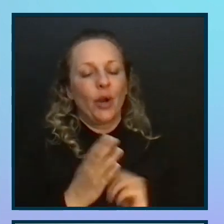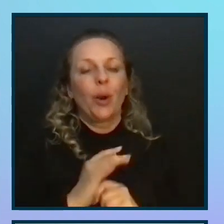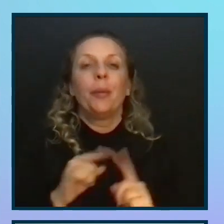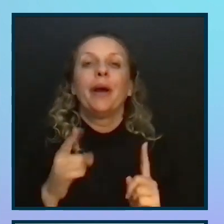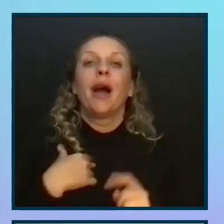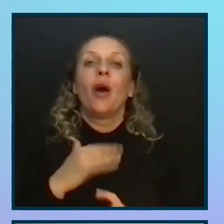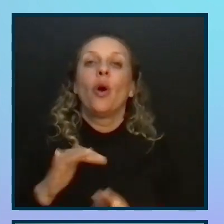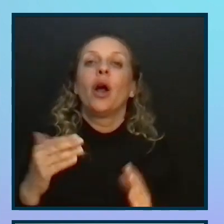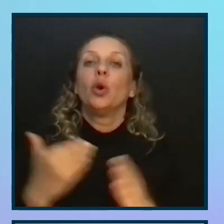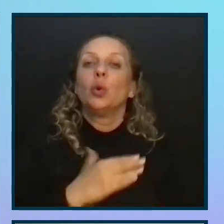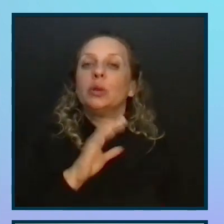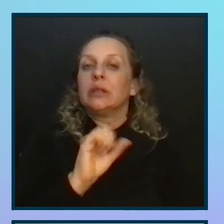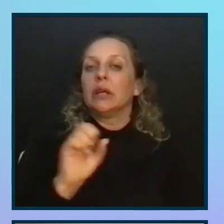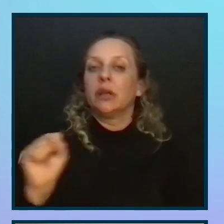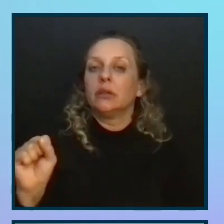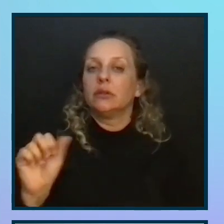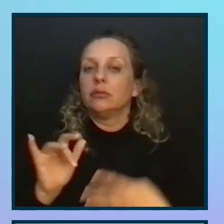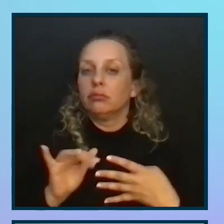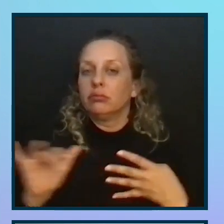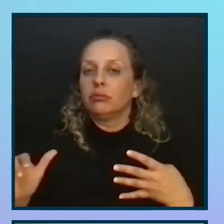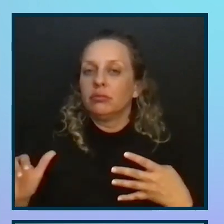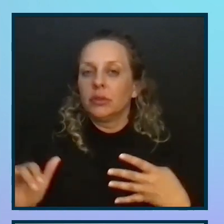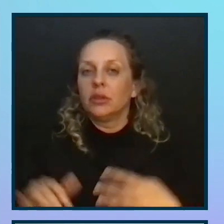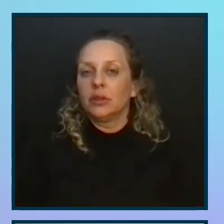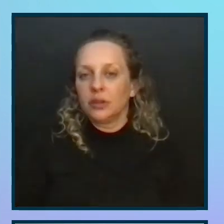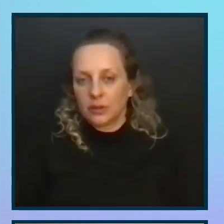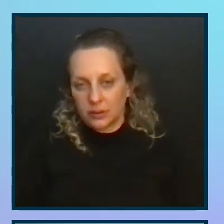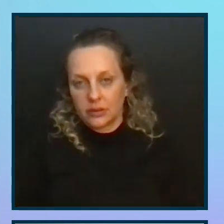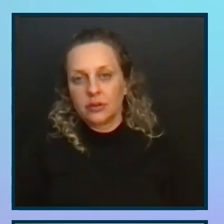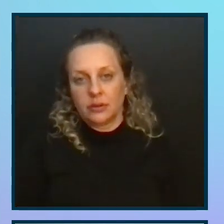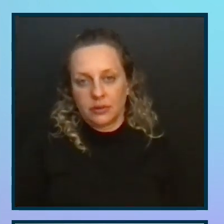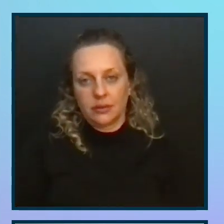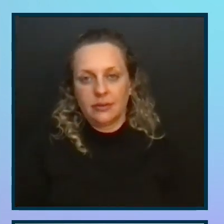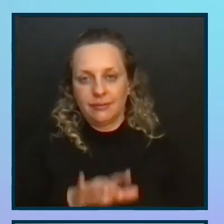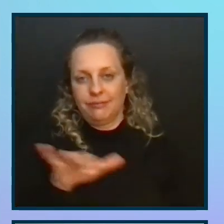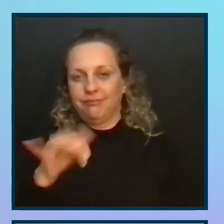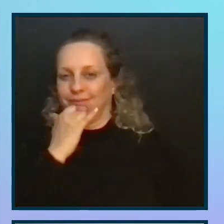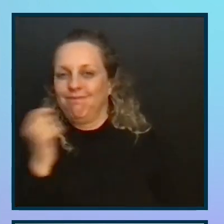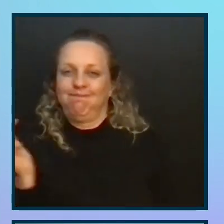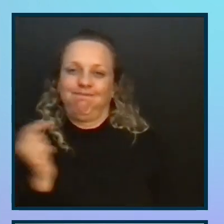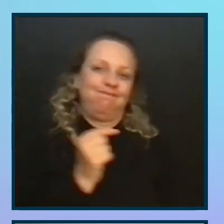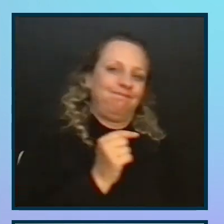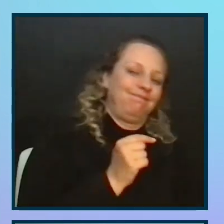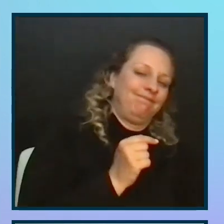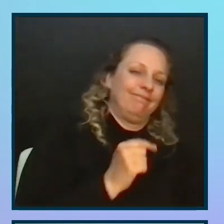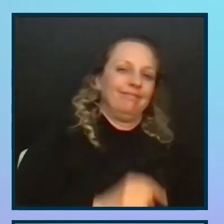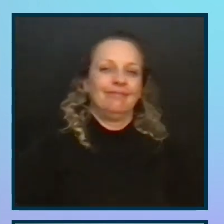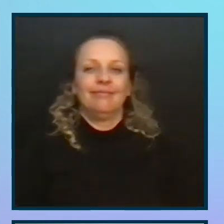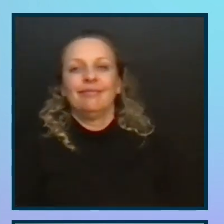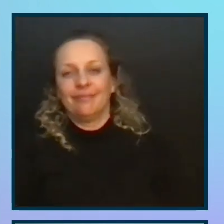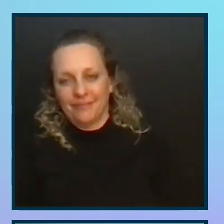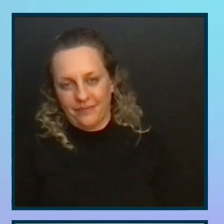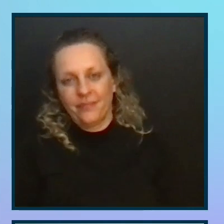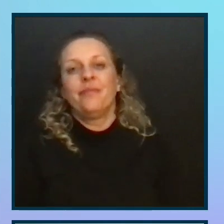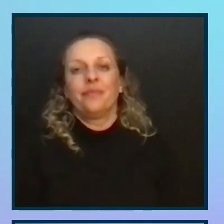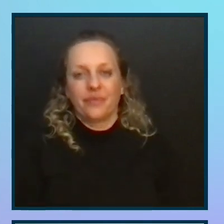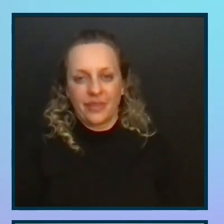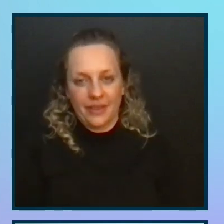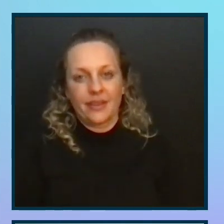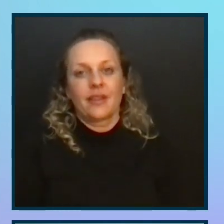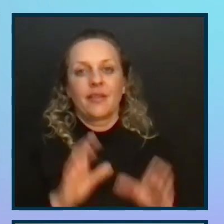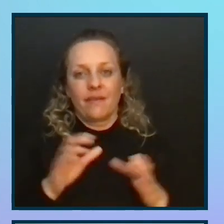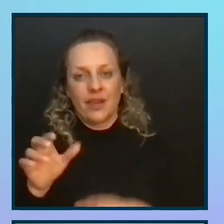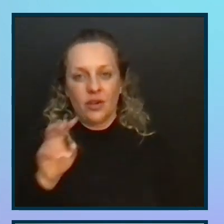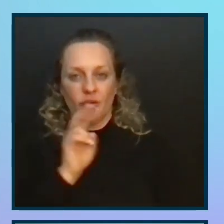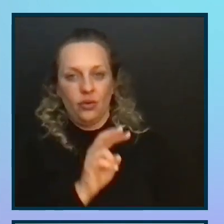some new CSS. Wow, margin bottom of for these groups and these fields. I'm going to set the